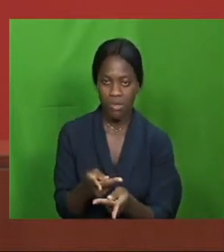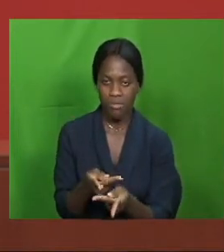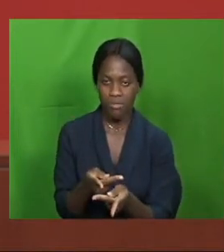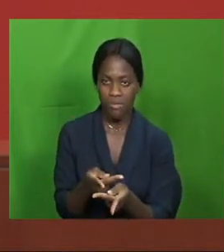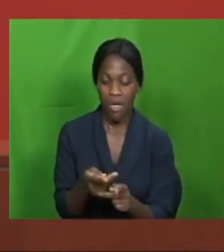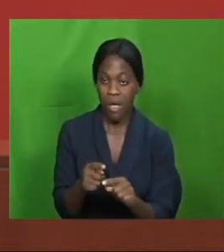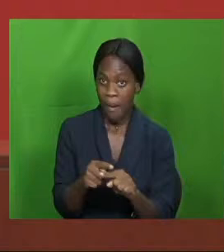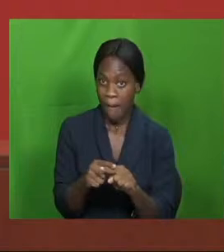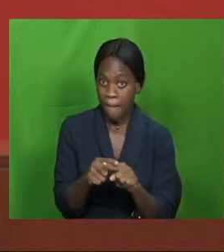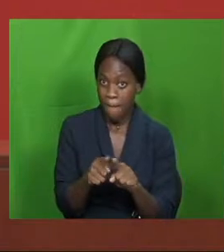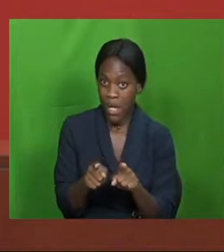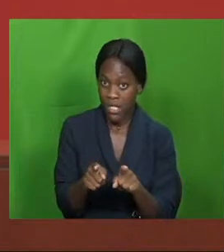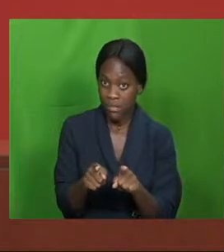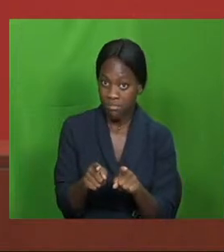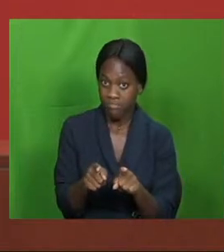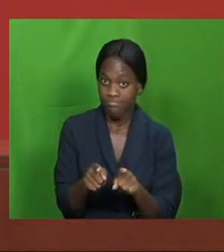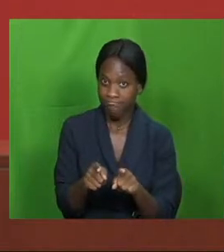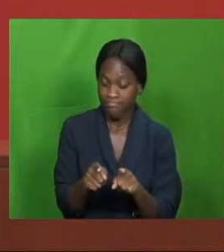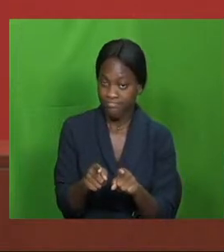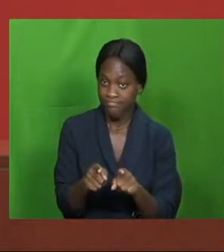except the following: